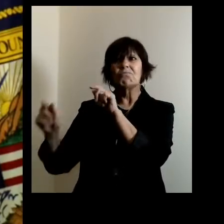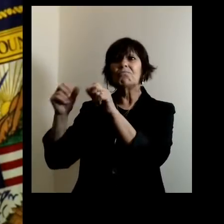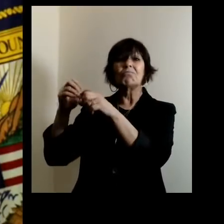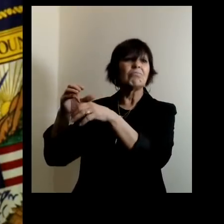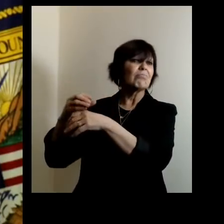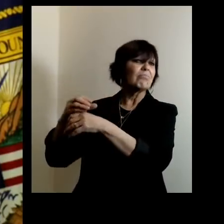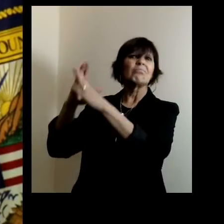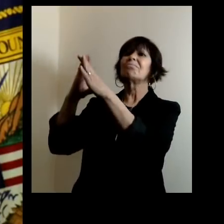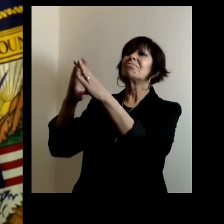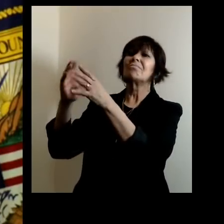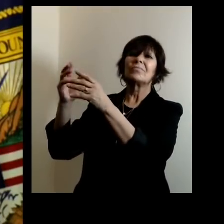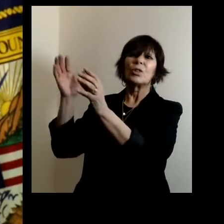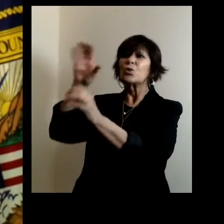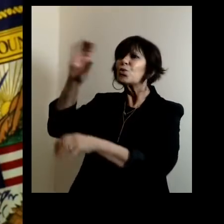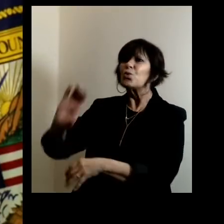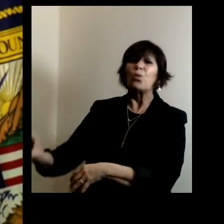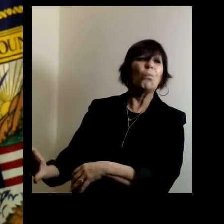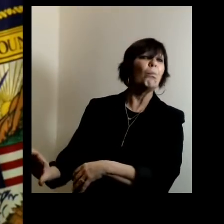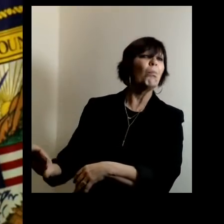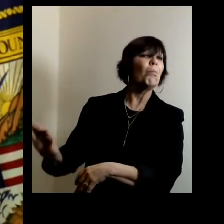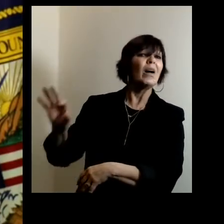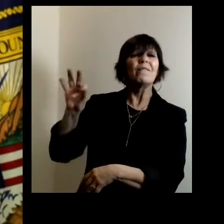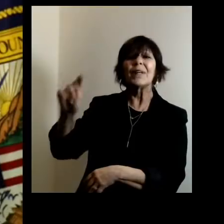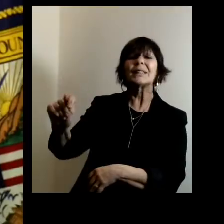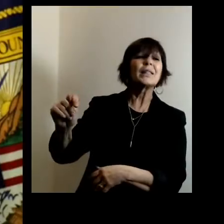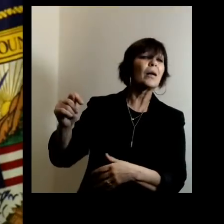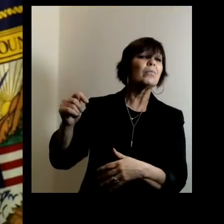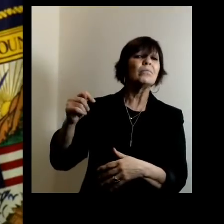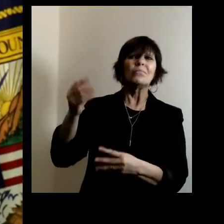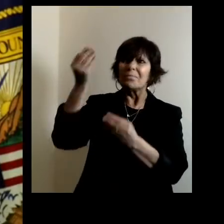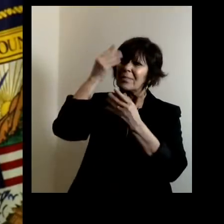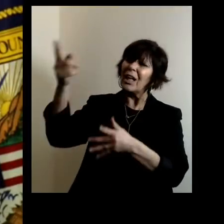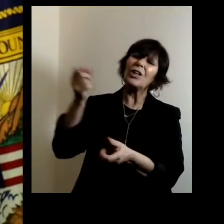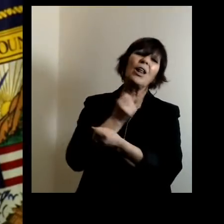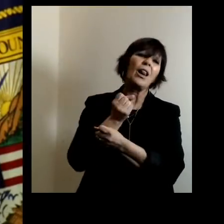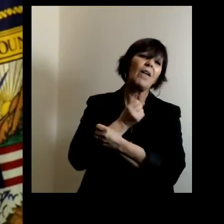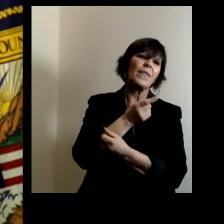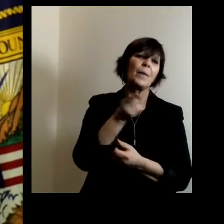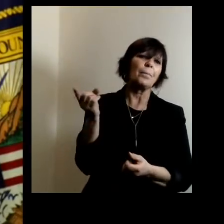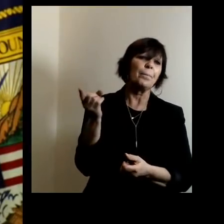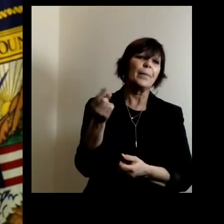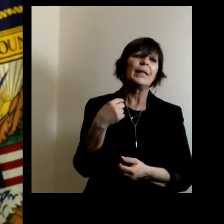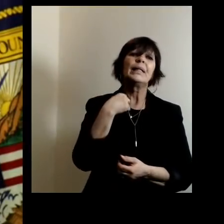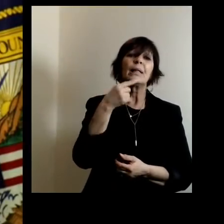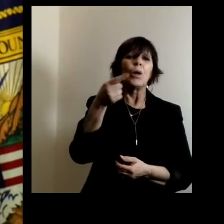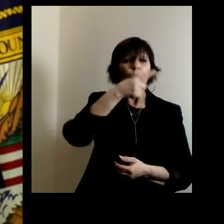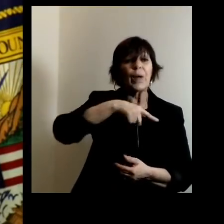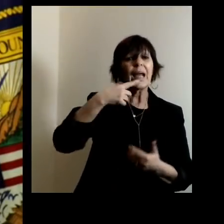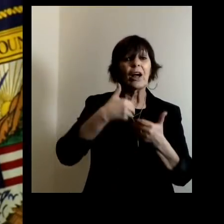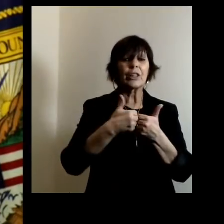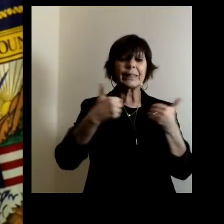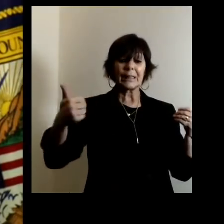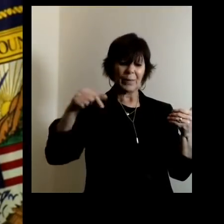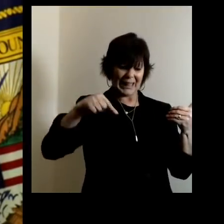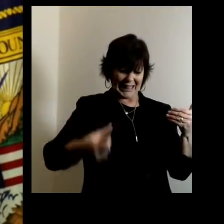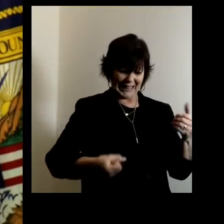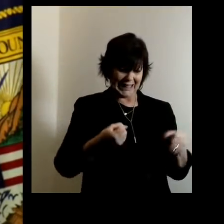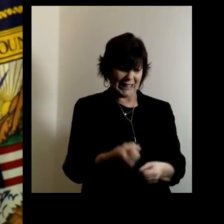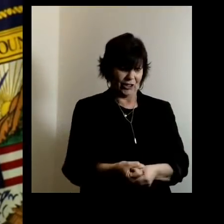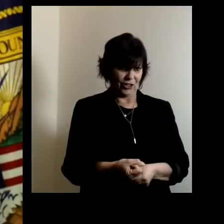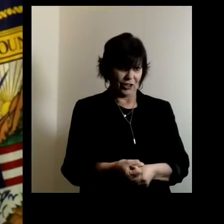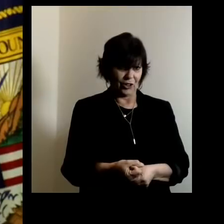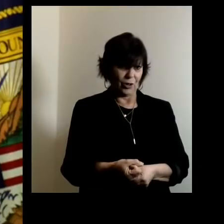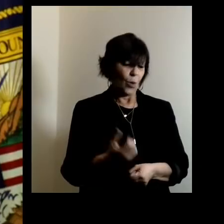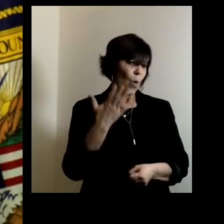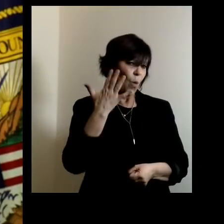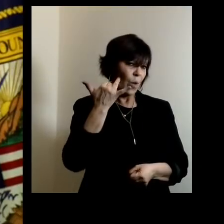meeting, FaceTime, talk to them, tell them you love them, tell them that we are separated this Thanksgiving so that